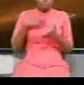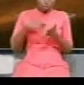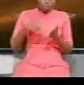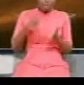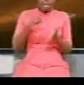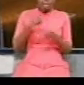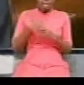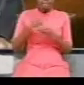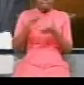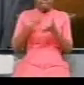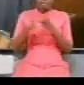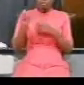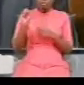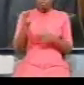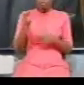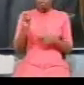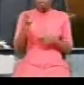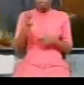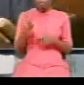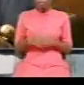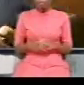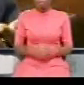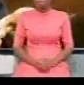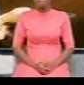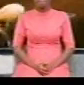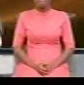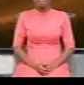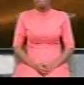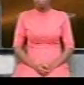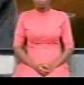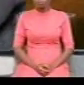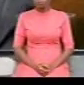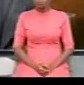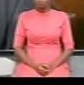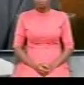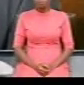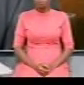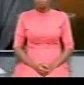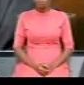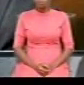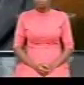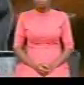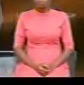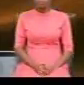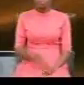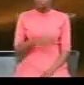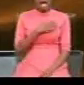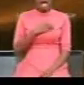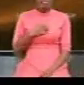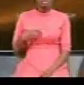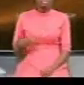verse 12, Revelation 22, and in verse 12, and